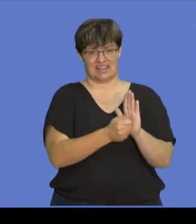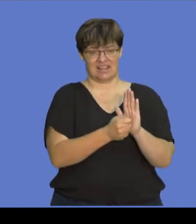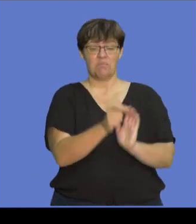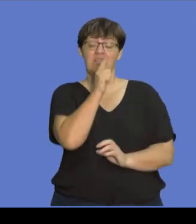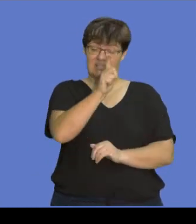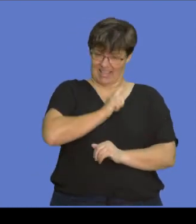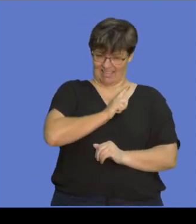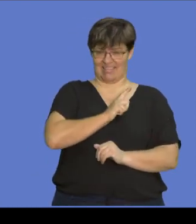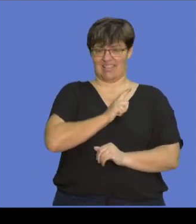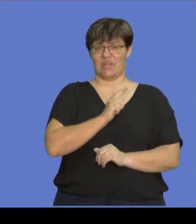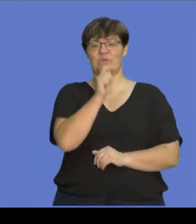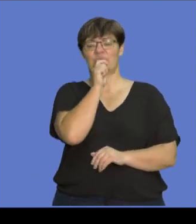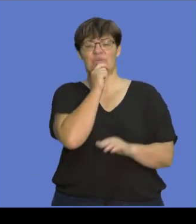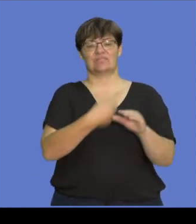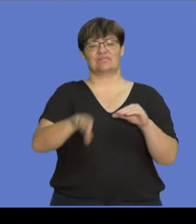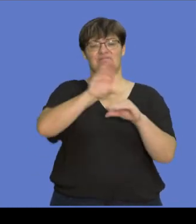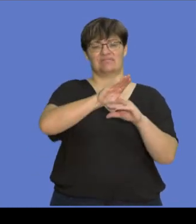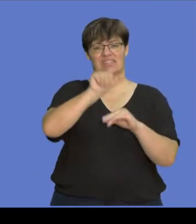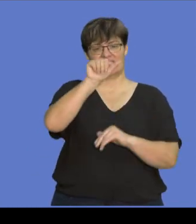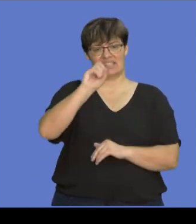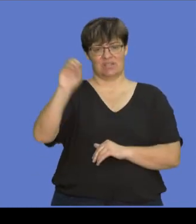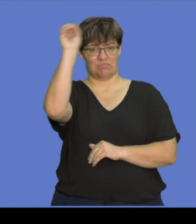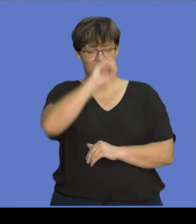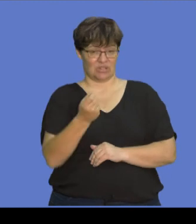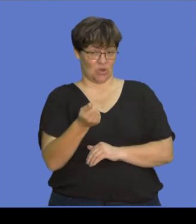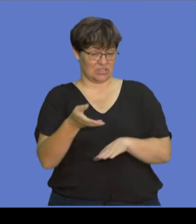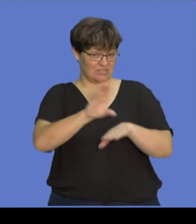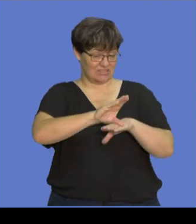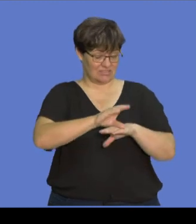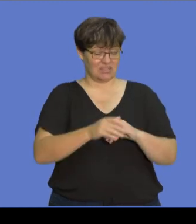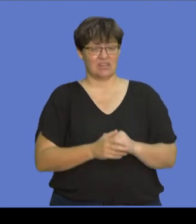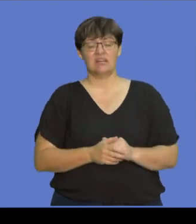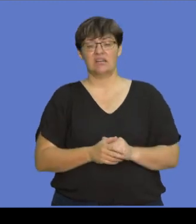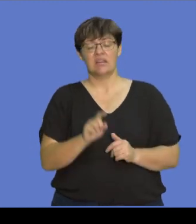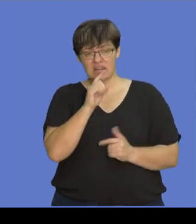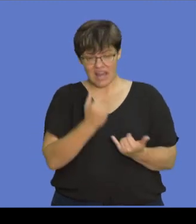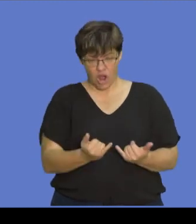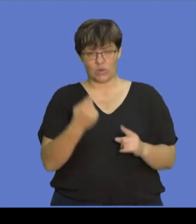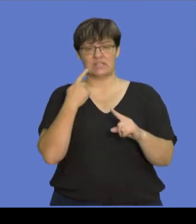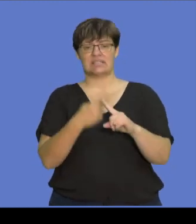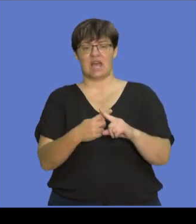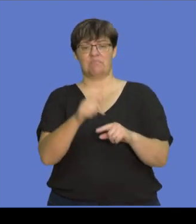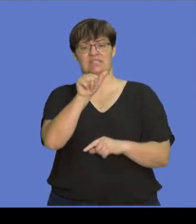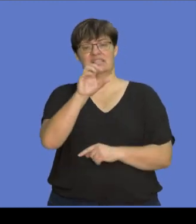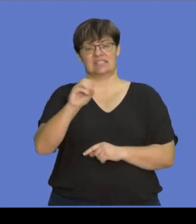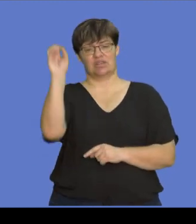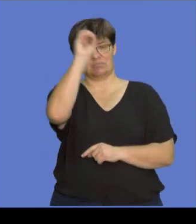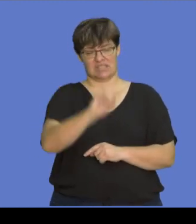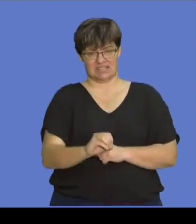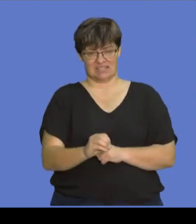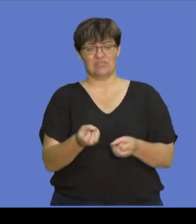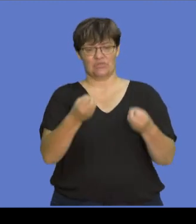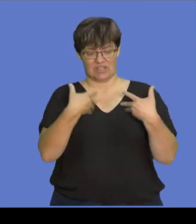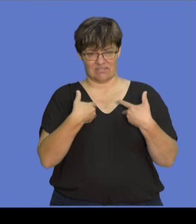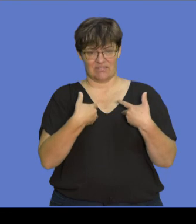you're using a markup of 60% on cost. Therefore, you multiply that by the 60% to give you your